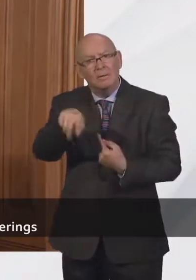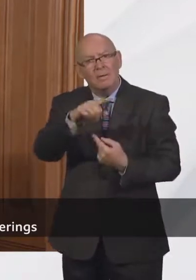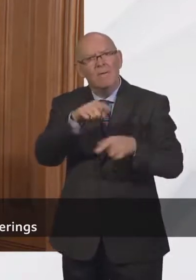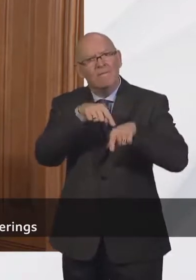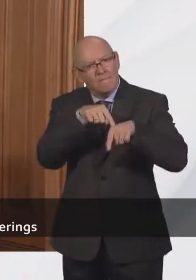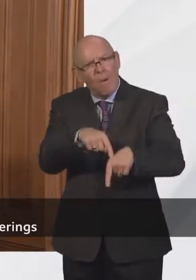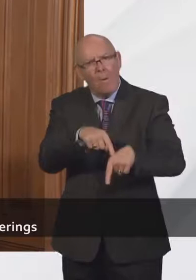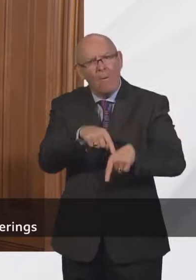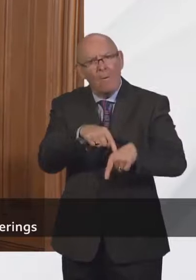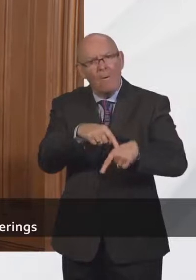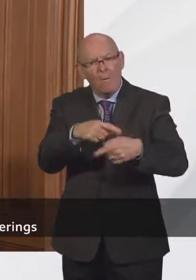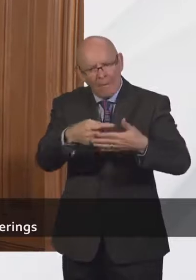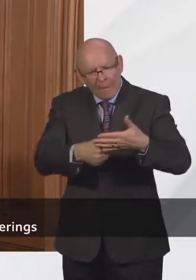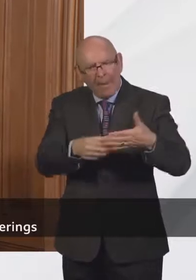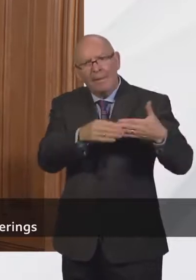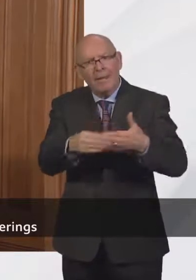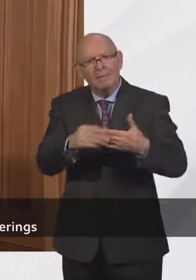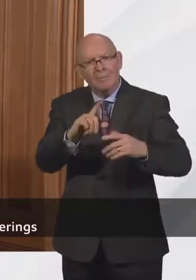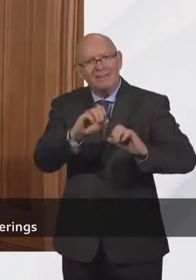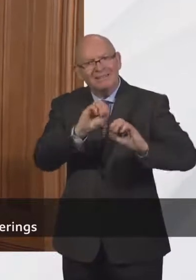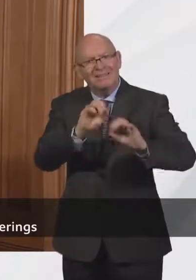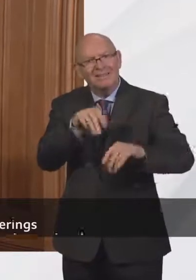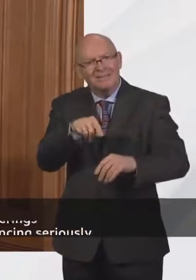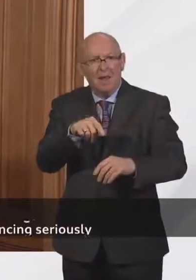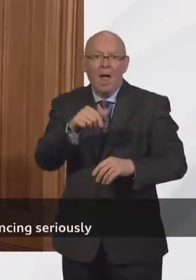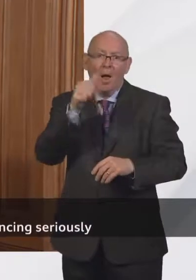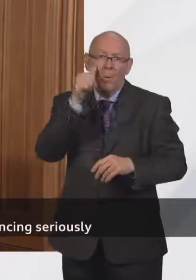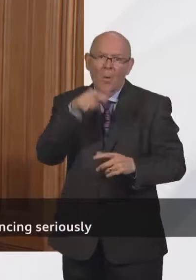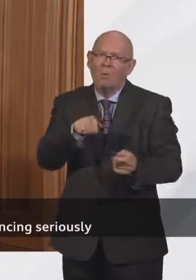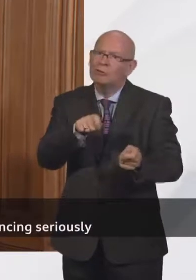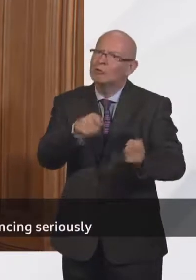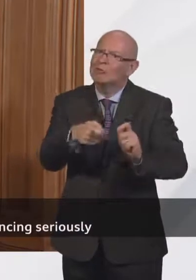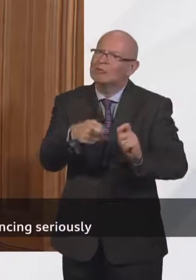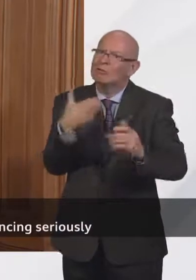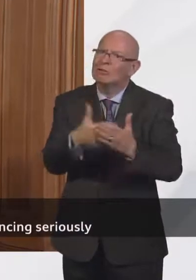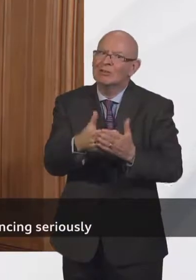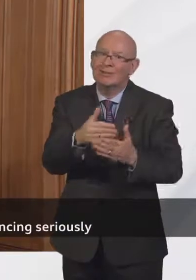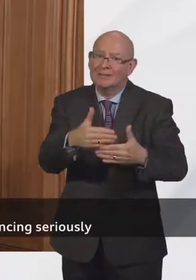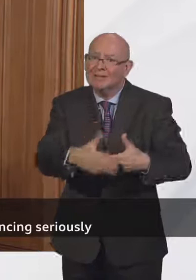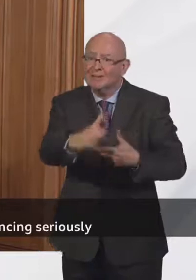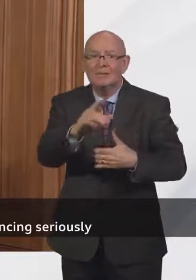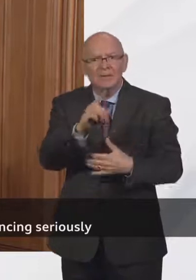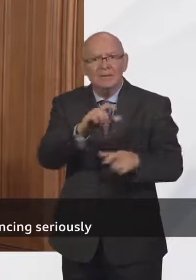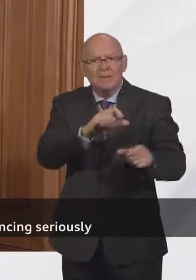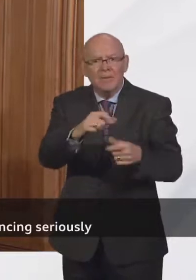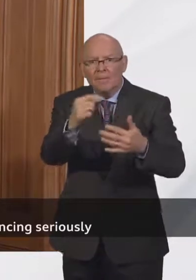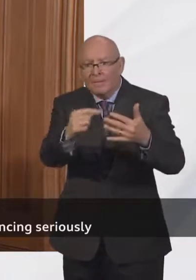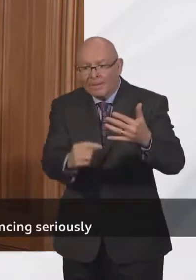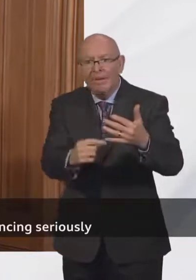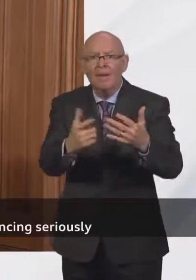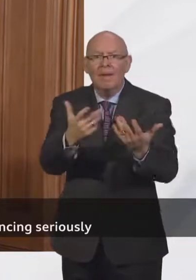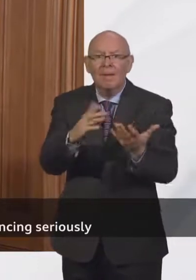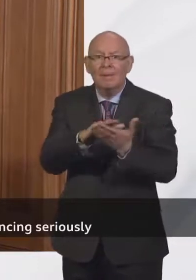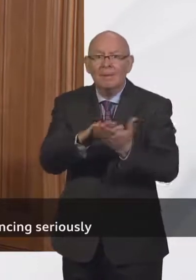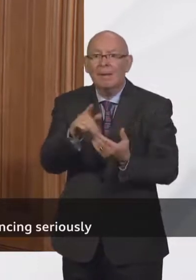anyway. There certainly will be local outbreaks, as the Prime Minister has said. That is to be expected with this. Personally, am I comfortable with